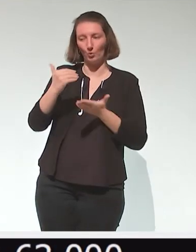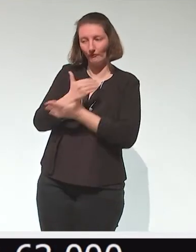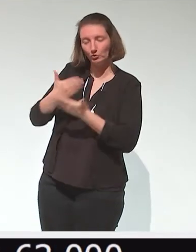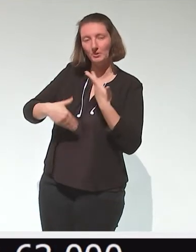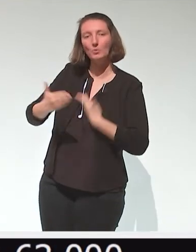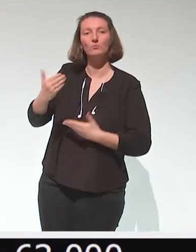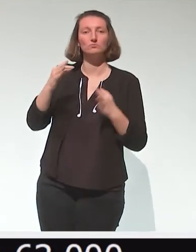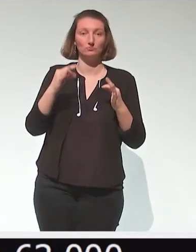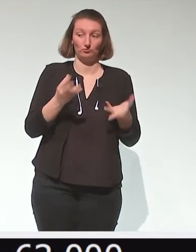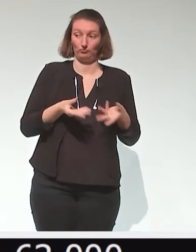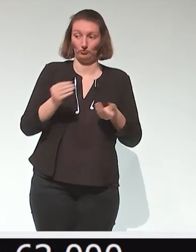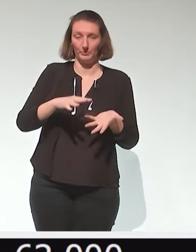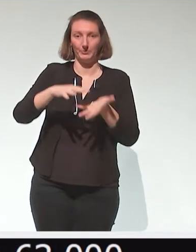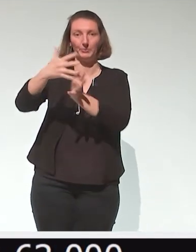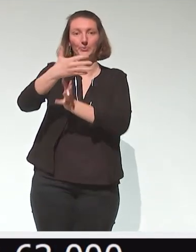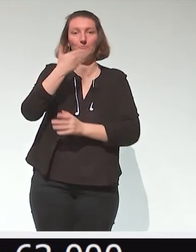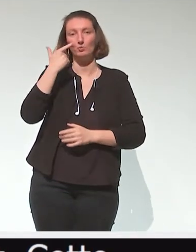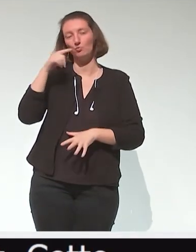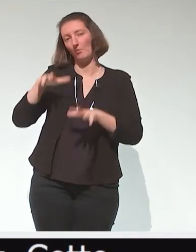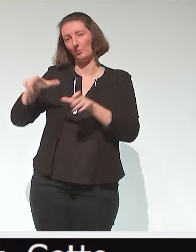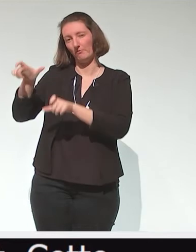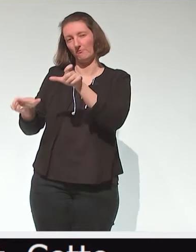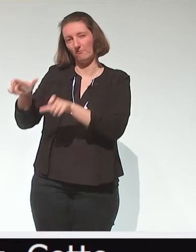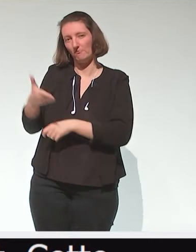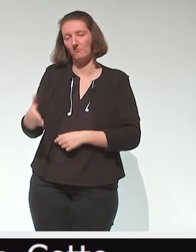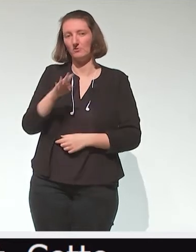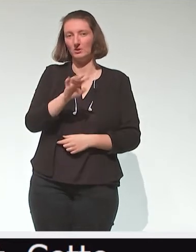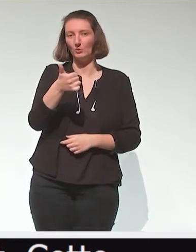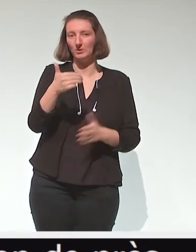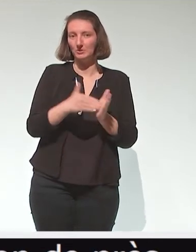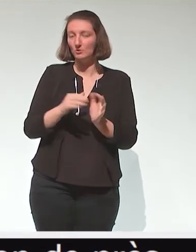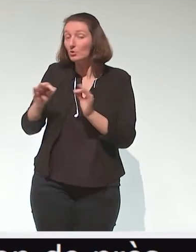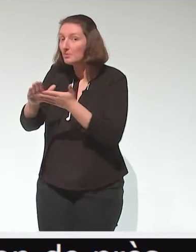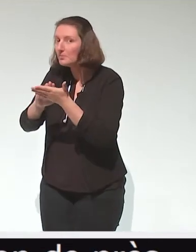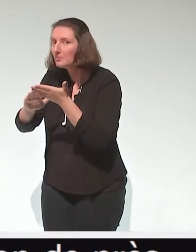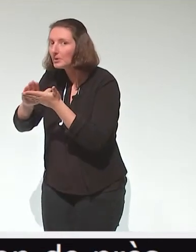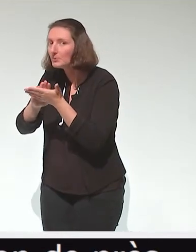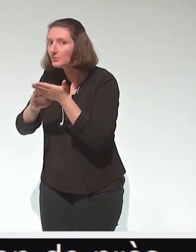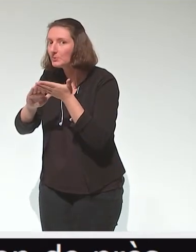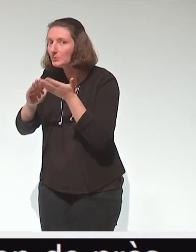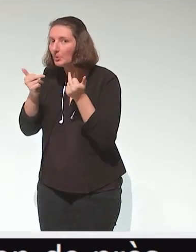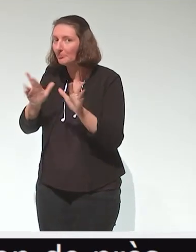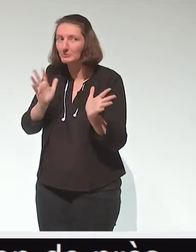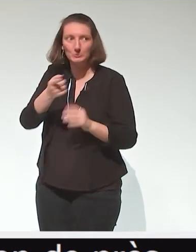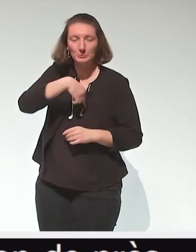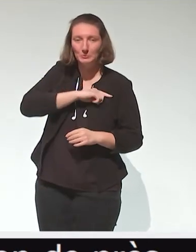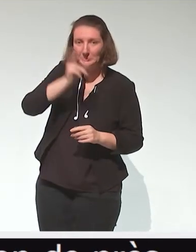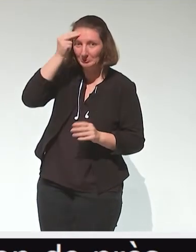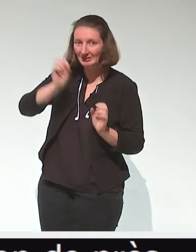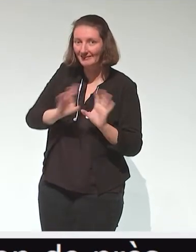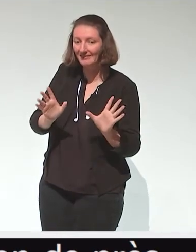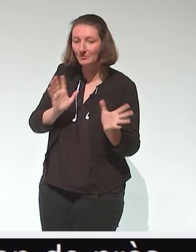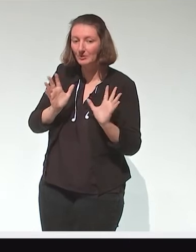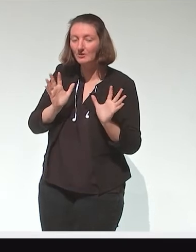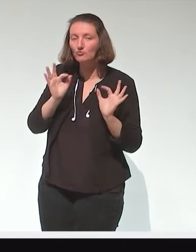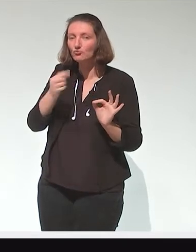in the cap on substitution wages, and this will improve the situation of 41,000 people. What is the mechanism? Because I'm not sure I understand. I